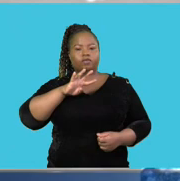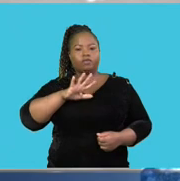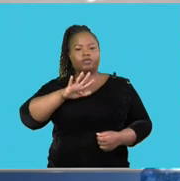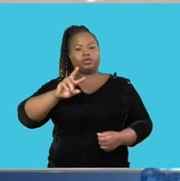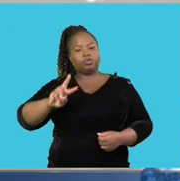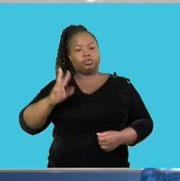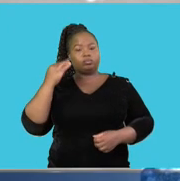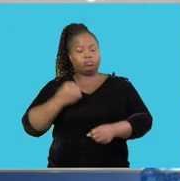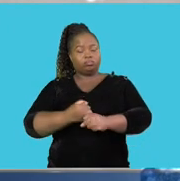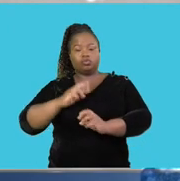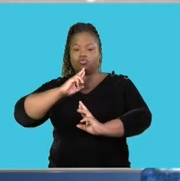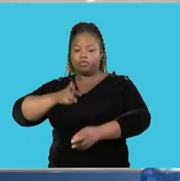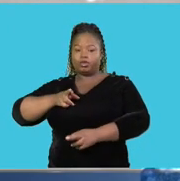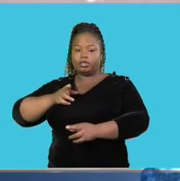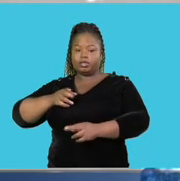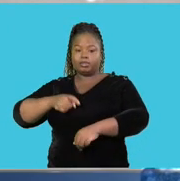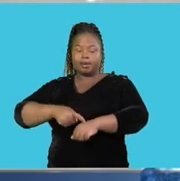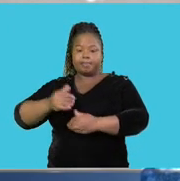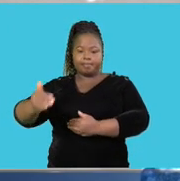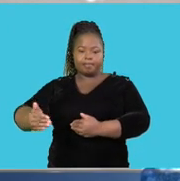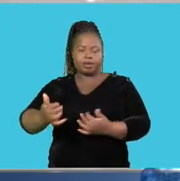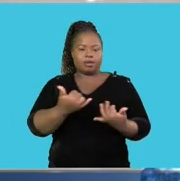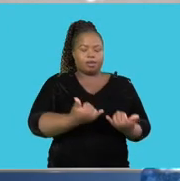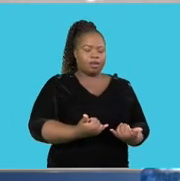1,452 in the previous reporting period to